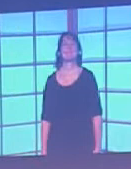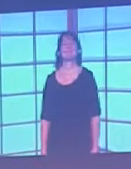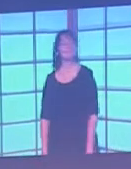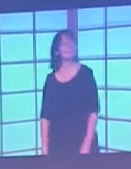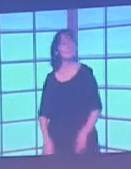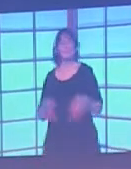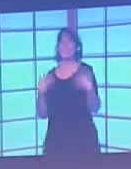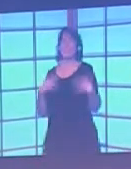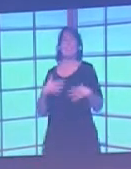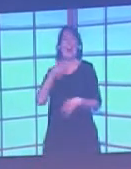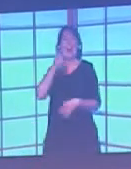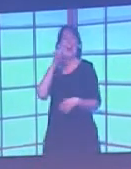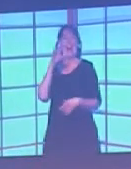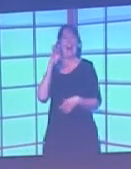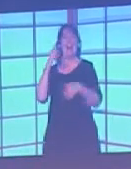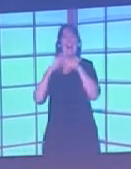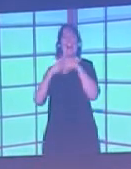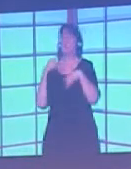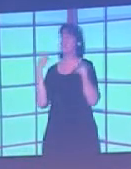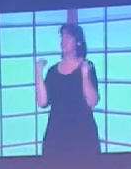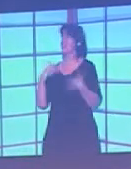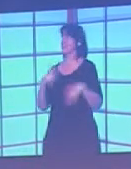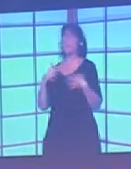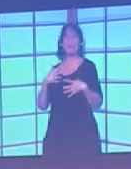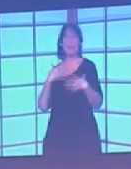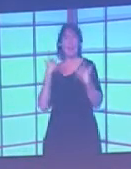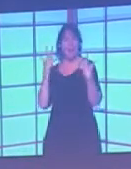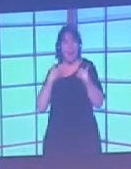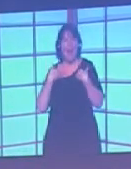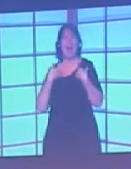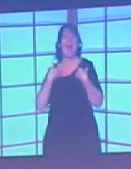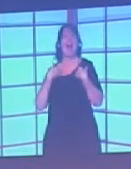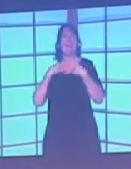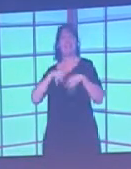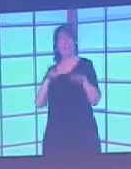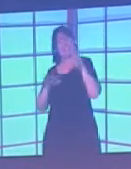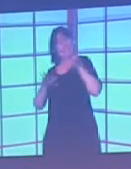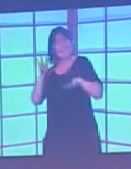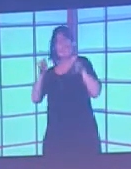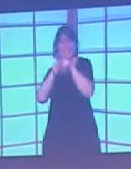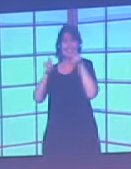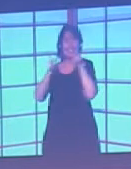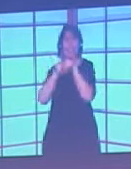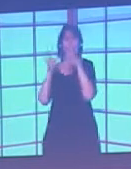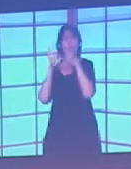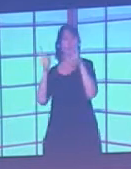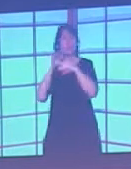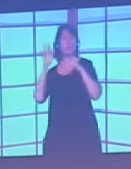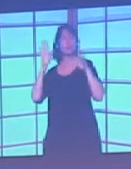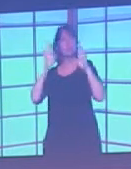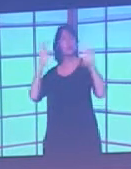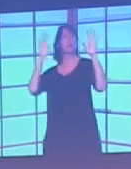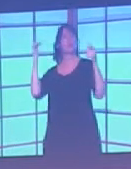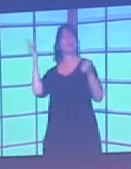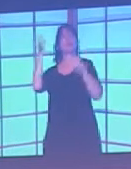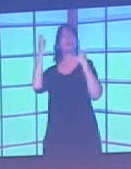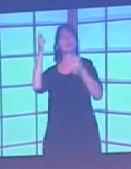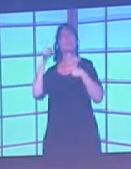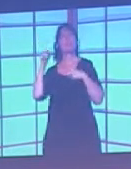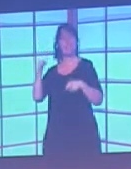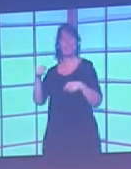Alex, we have similar success stories, of course, across Ukraine, and we heard from Natalia yesterday about some of